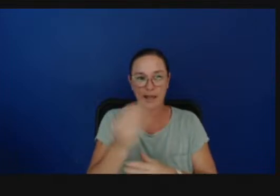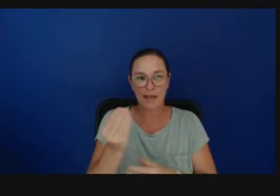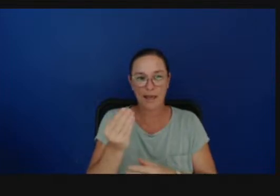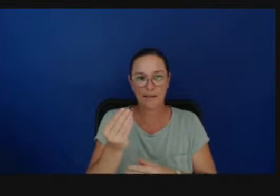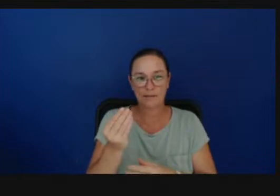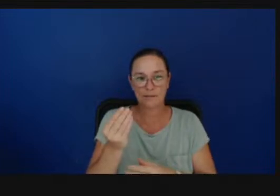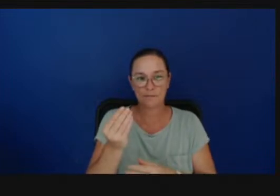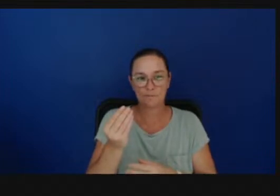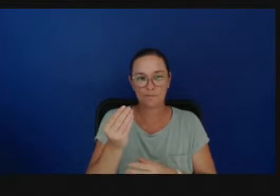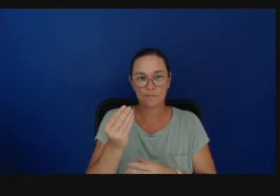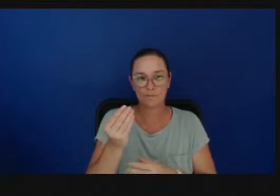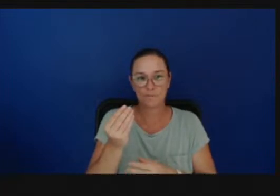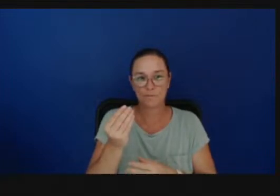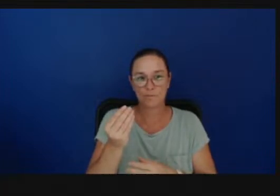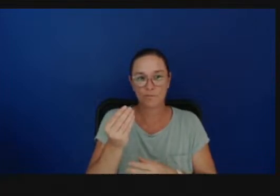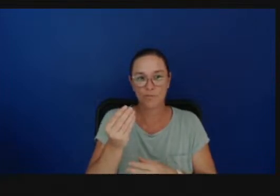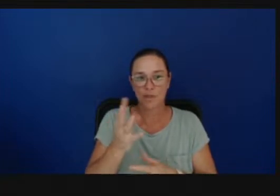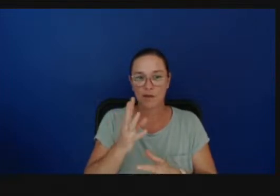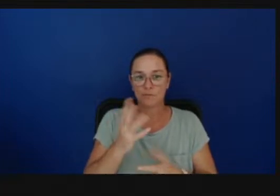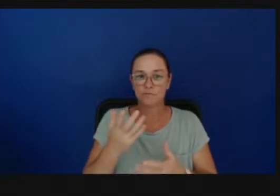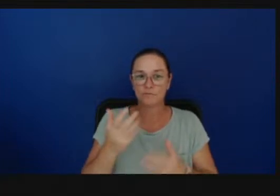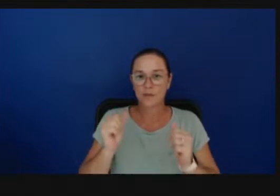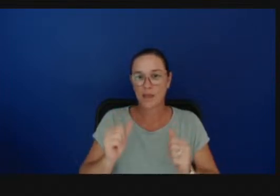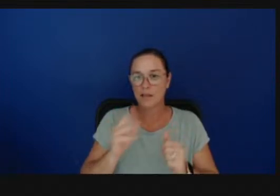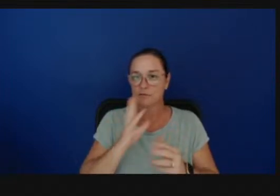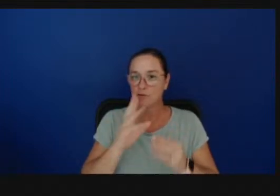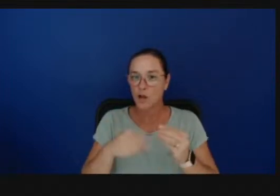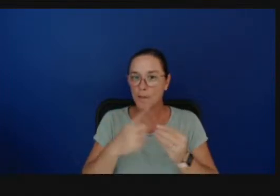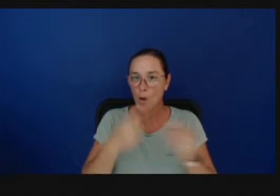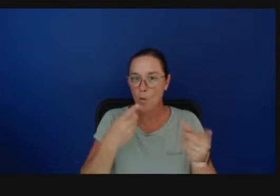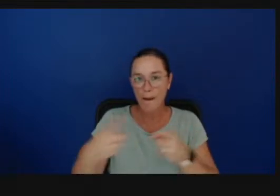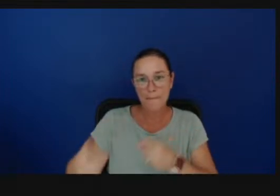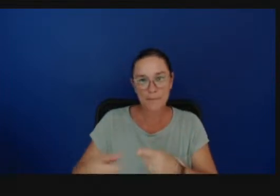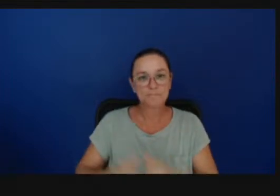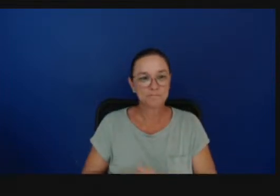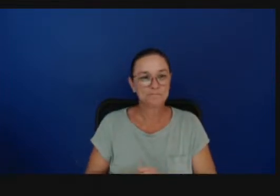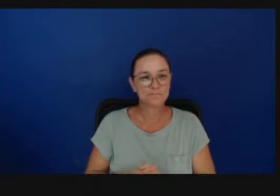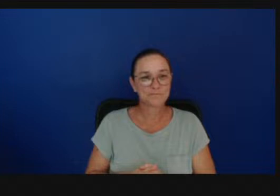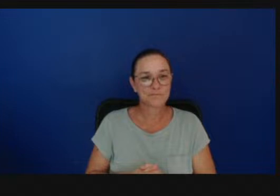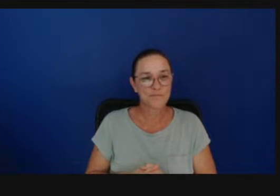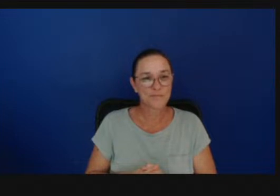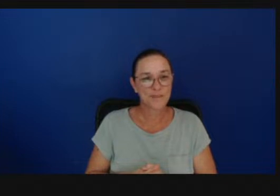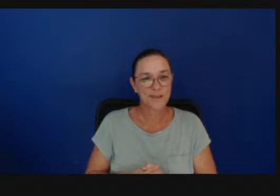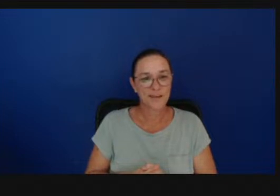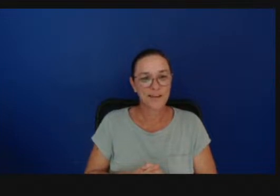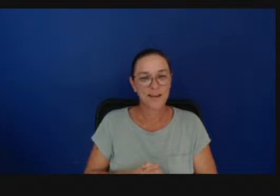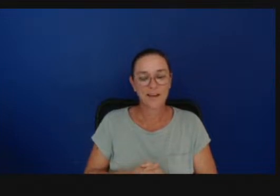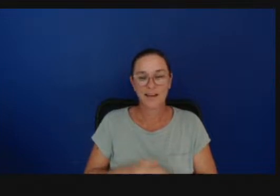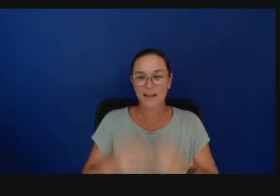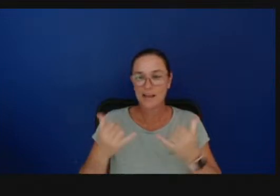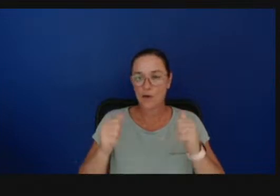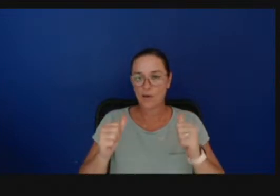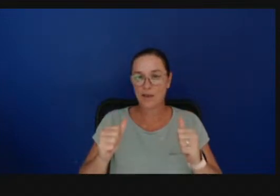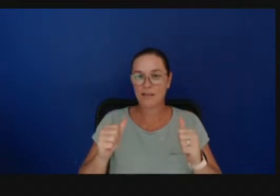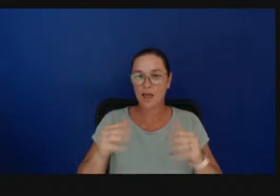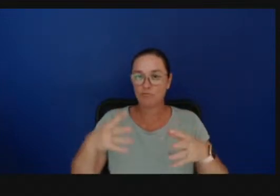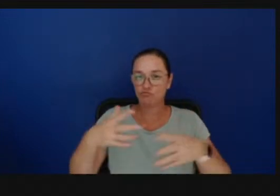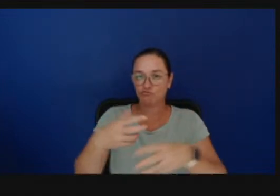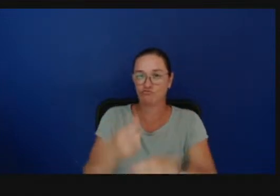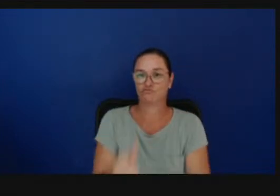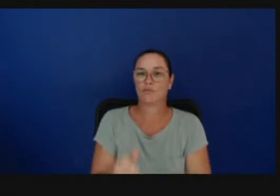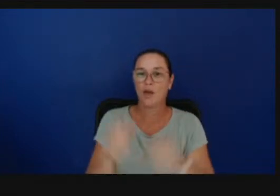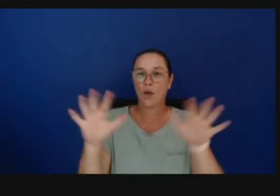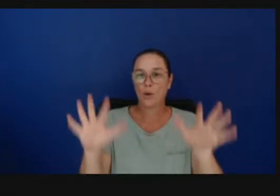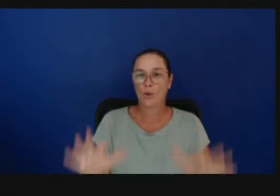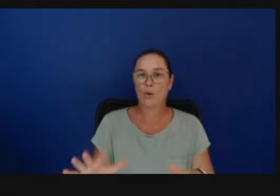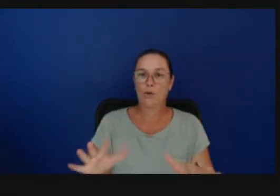through the progression of it, and yeah, kind of a wind down from the whole thing. So yeah, doing